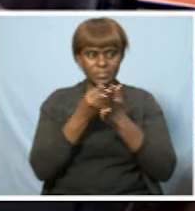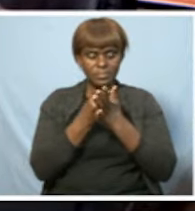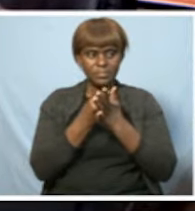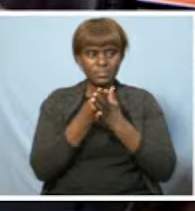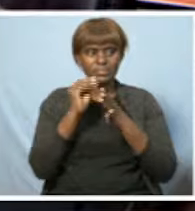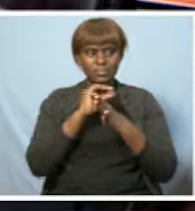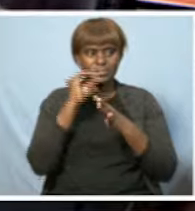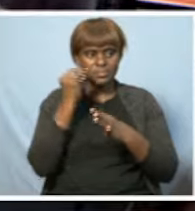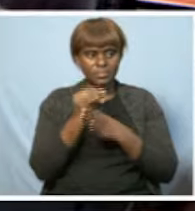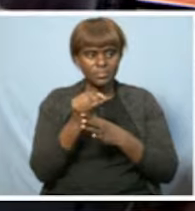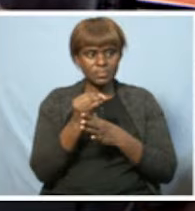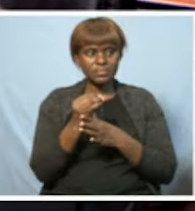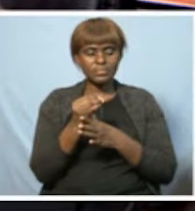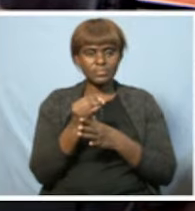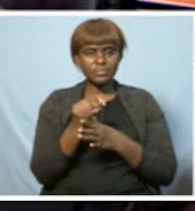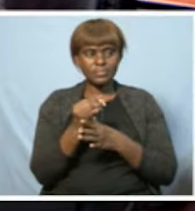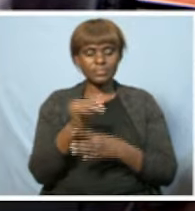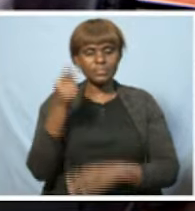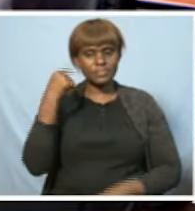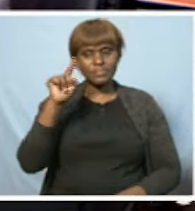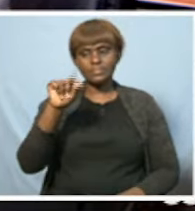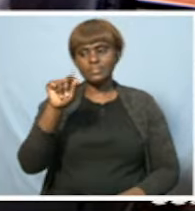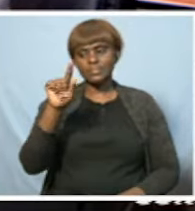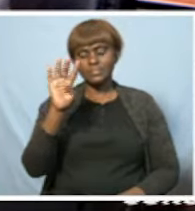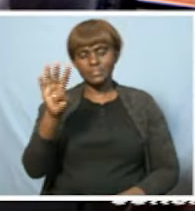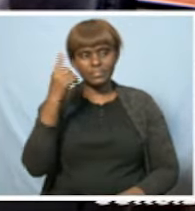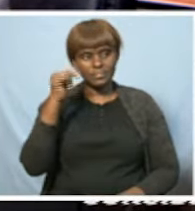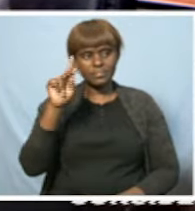for 2024 for Kaum?